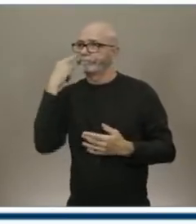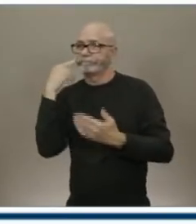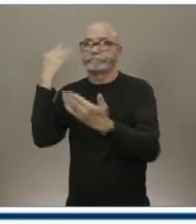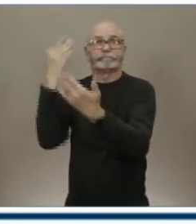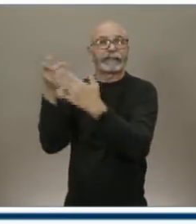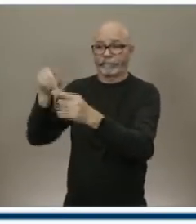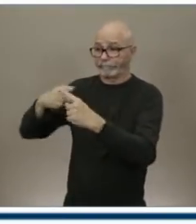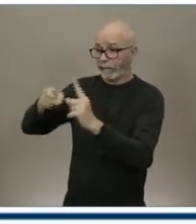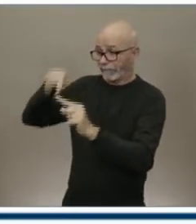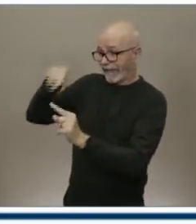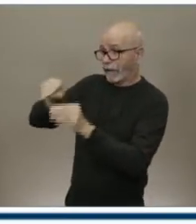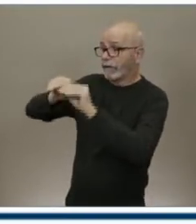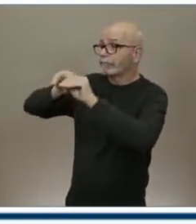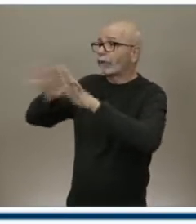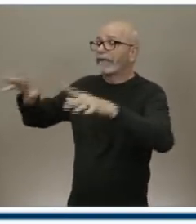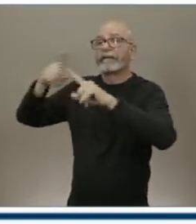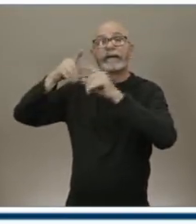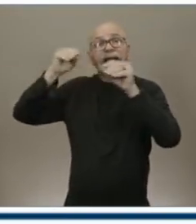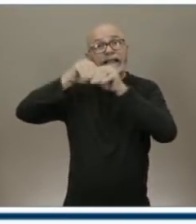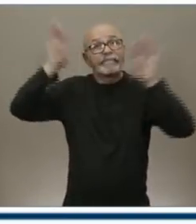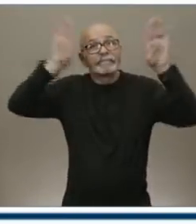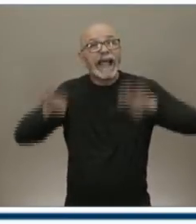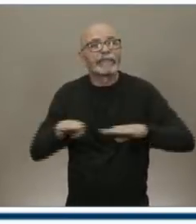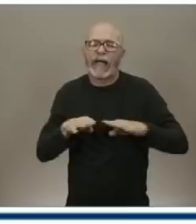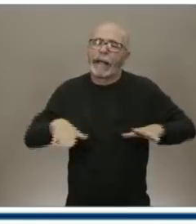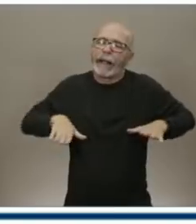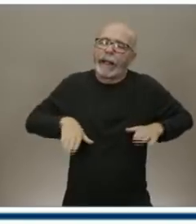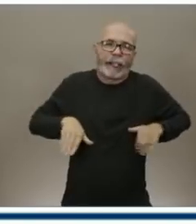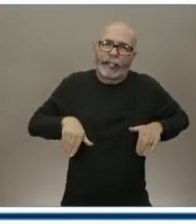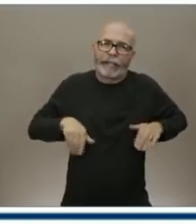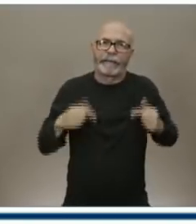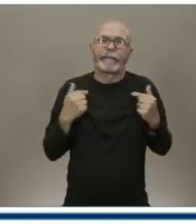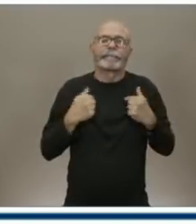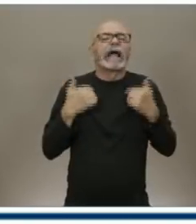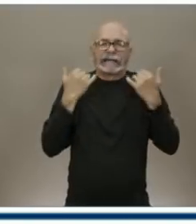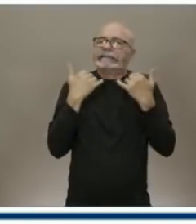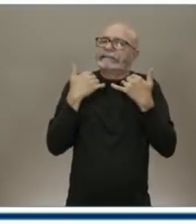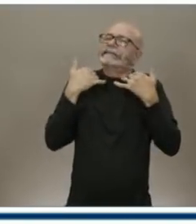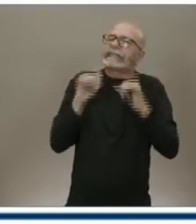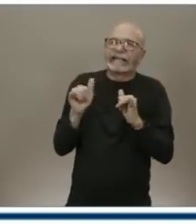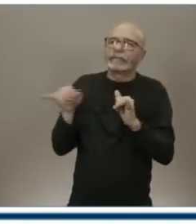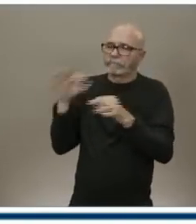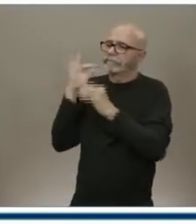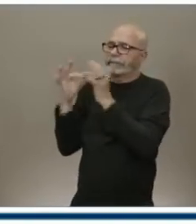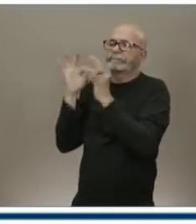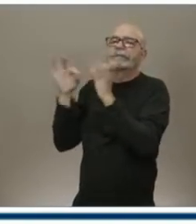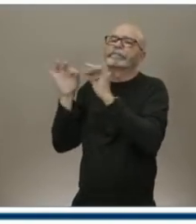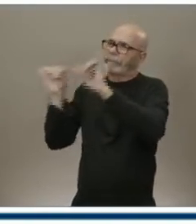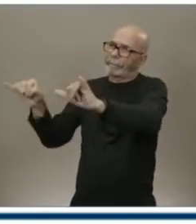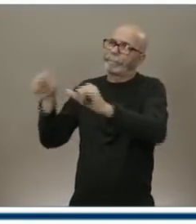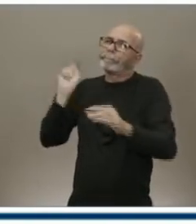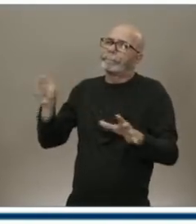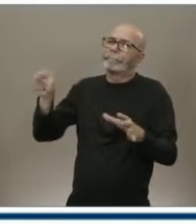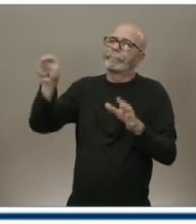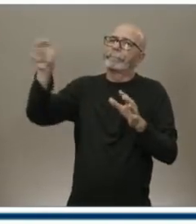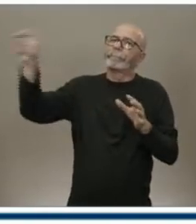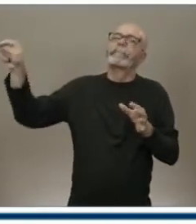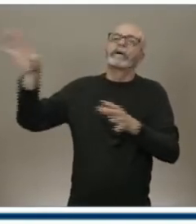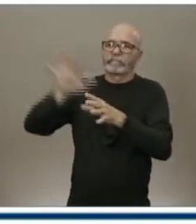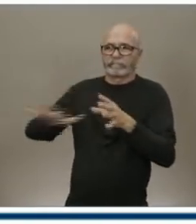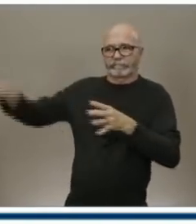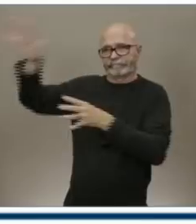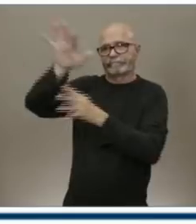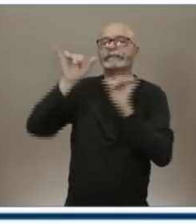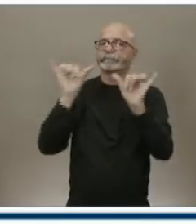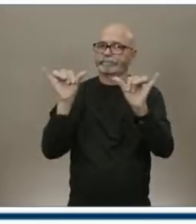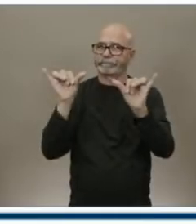We've had other. We're still doing testing including in that part of the province. We're not pulling up